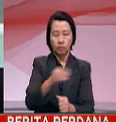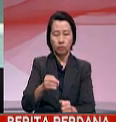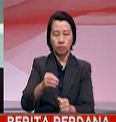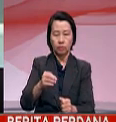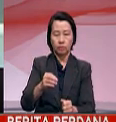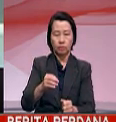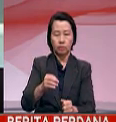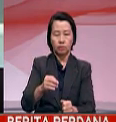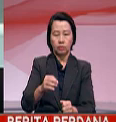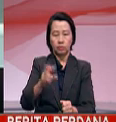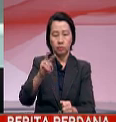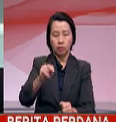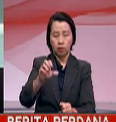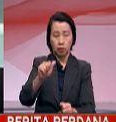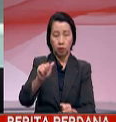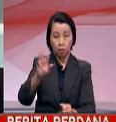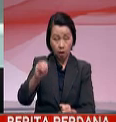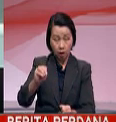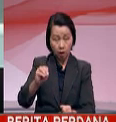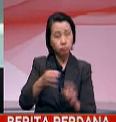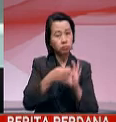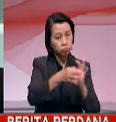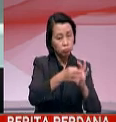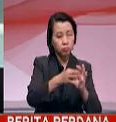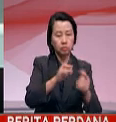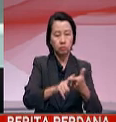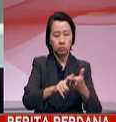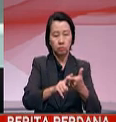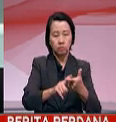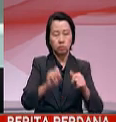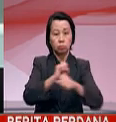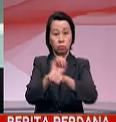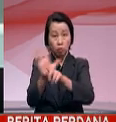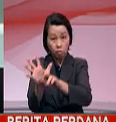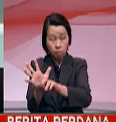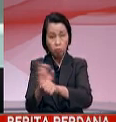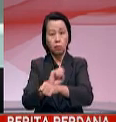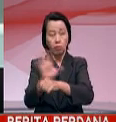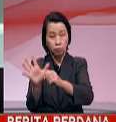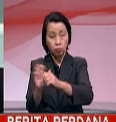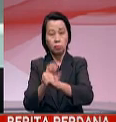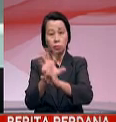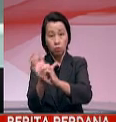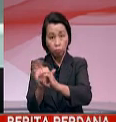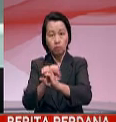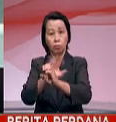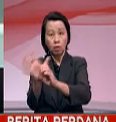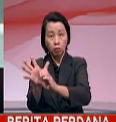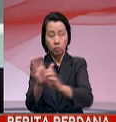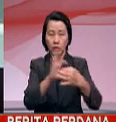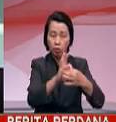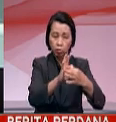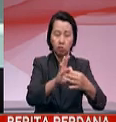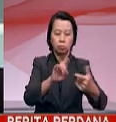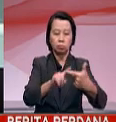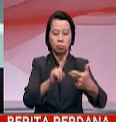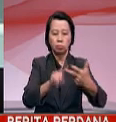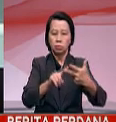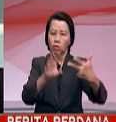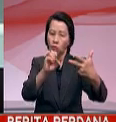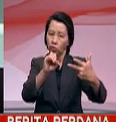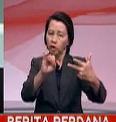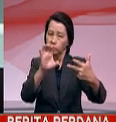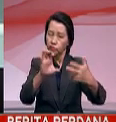Non-Aligned Movement, NAM, the Commonwealth, the Organization of Islamic Cooperation,